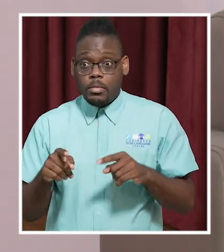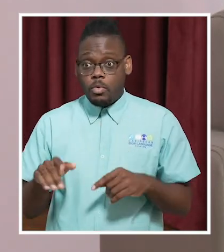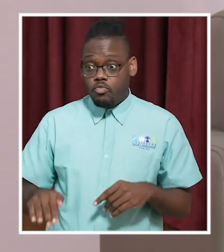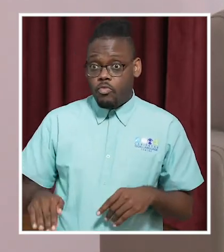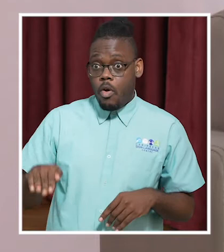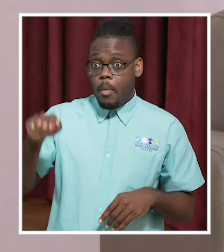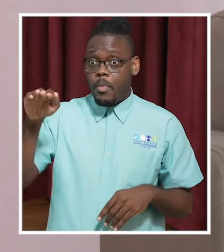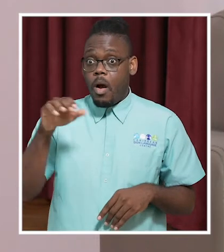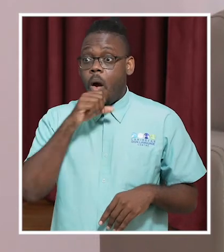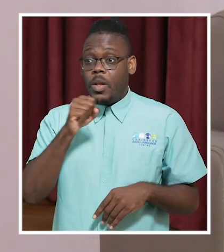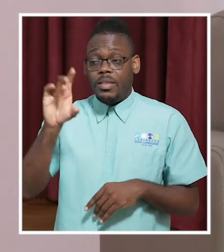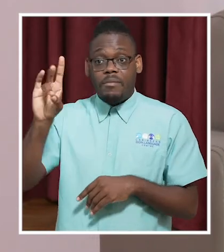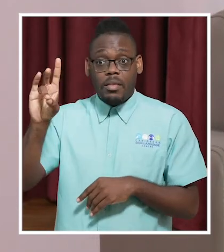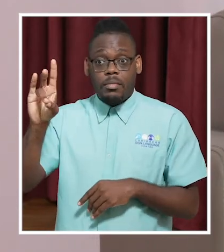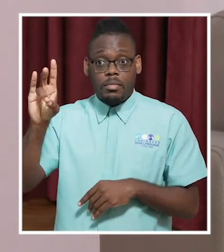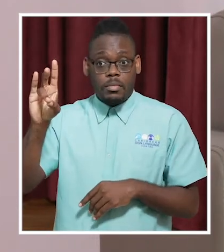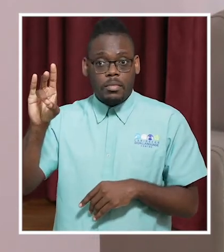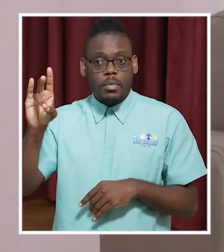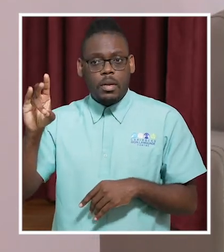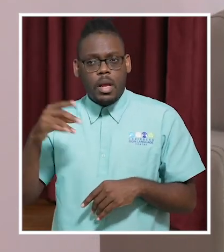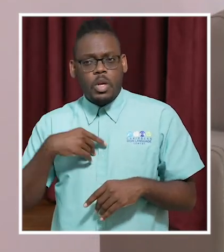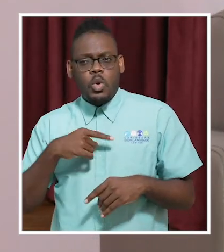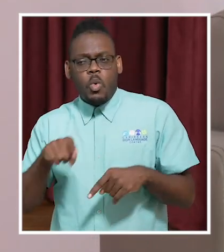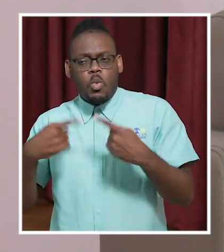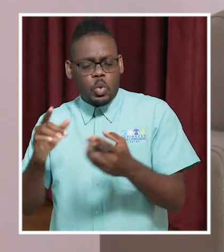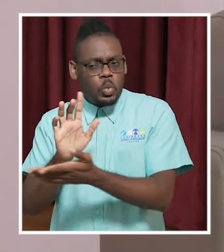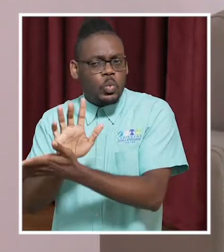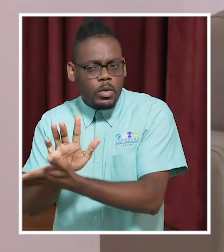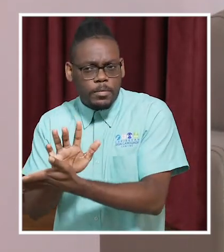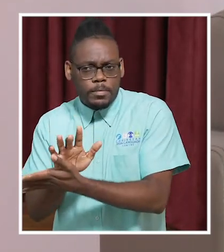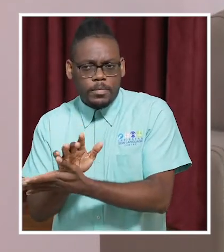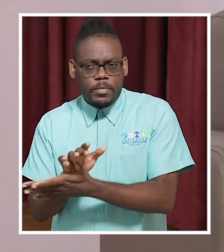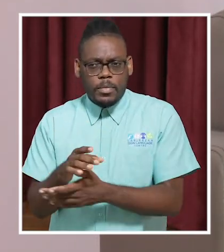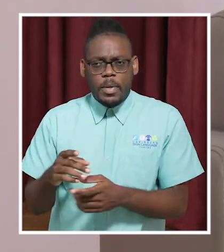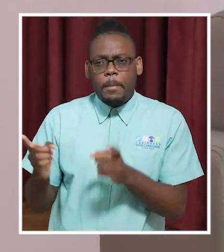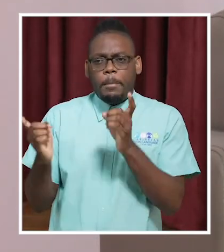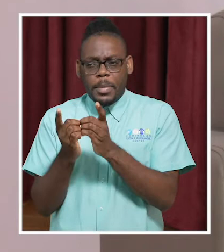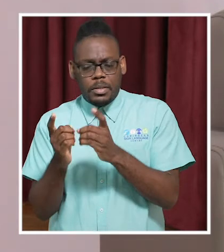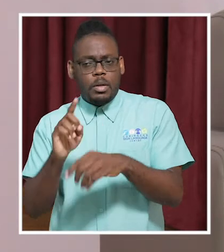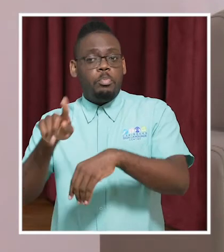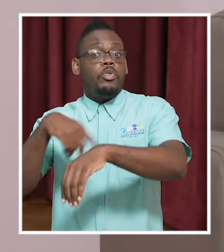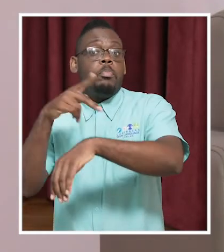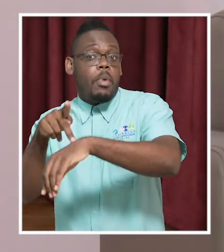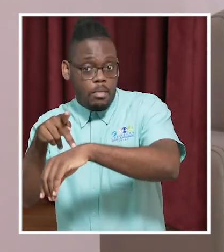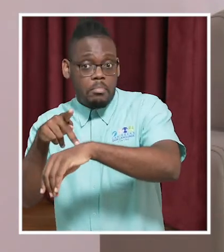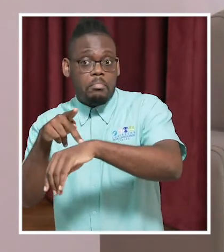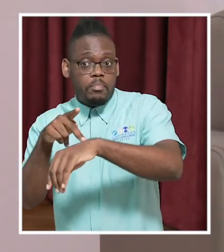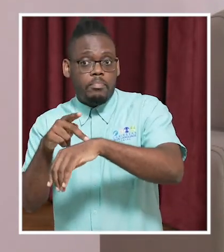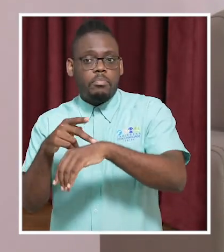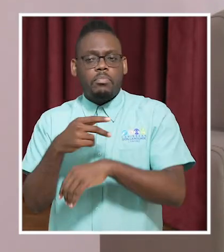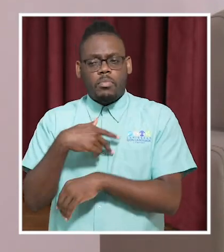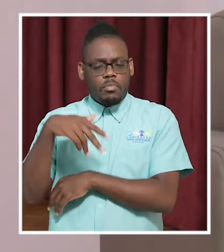school, and I went to the school to see the principal with her. And what I got from the principal